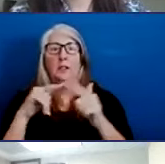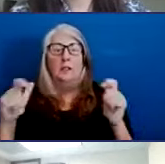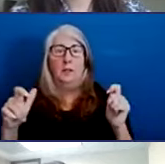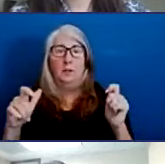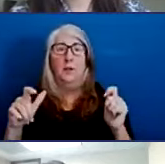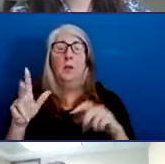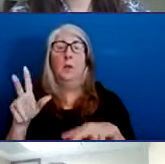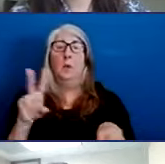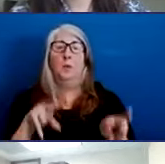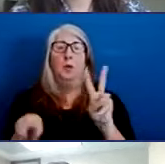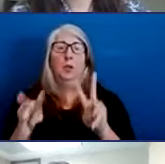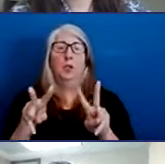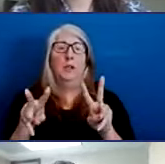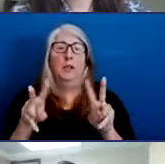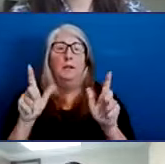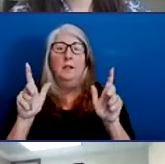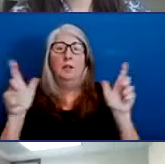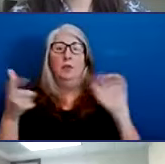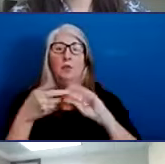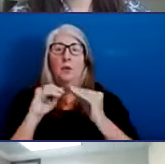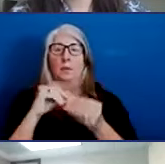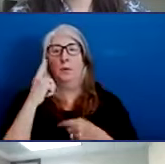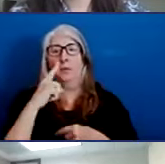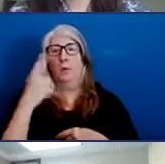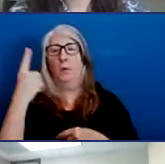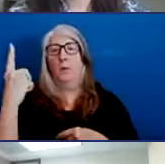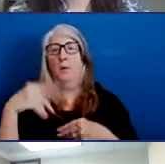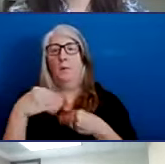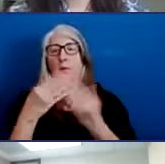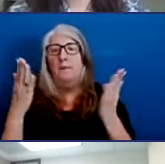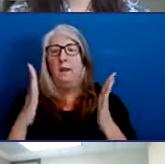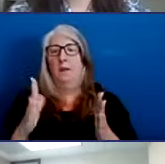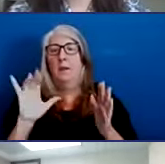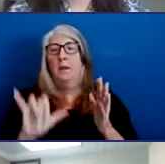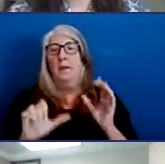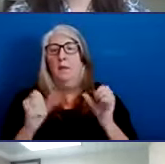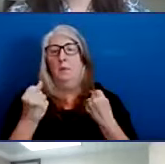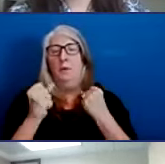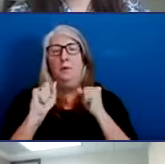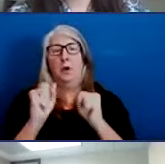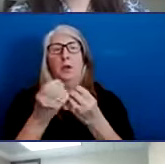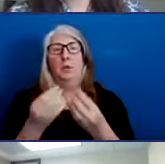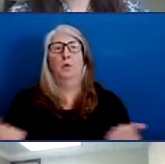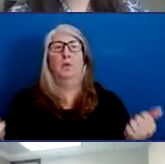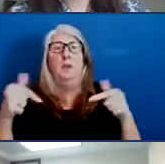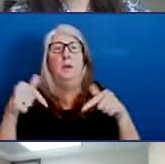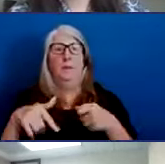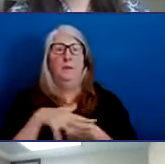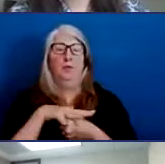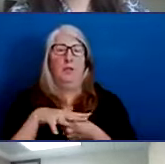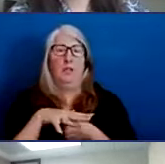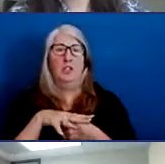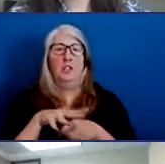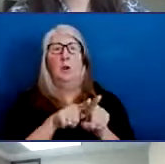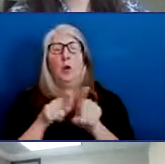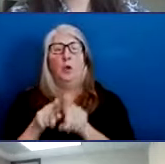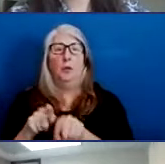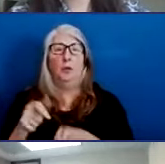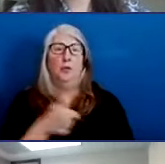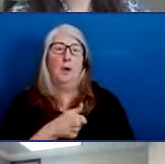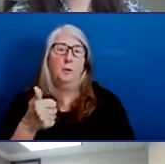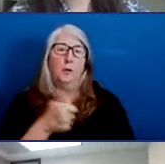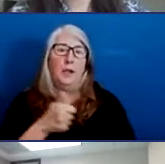looking at these huge numbers to 1 provider. And so that's what we're trying to overcome in our regions. And then also